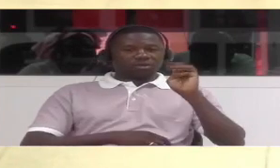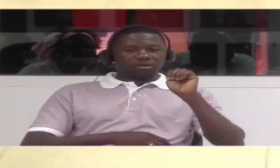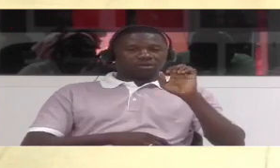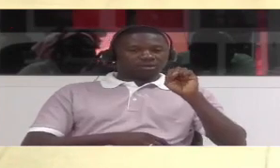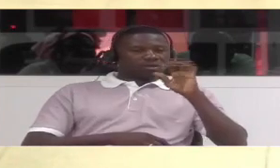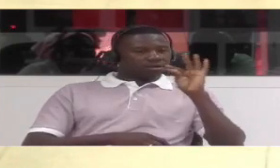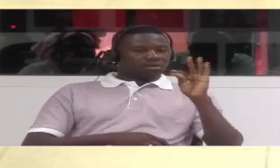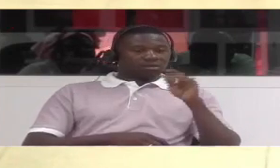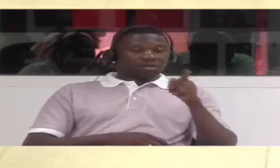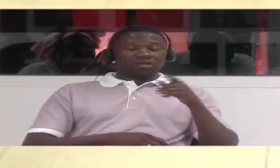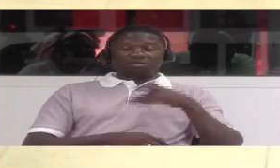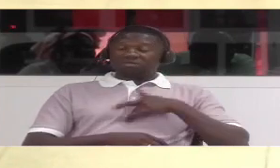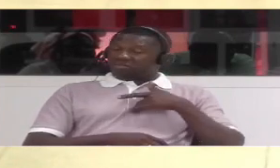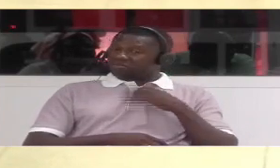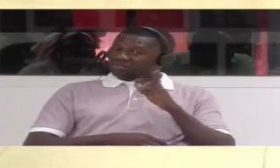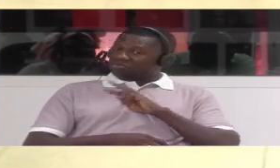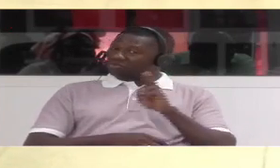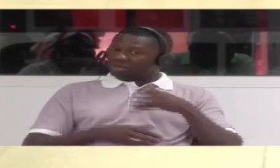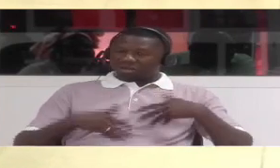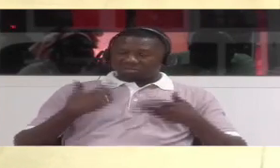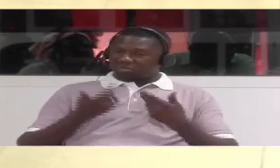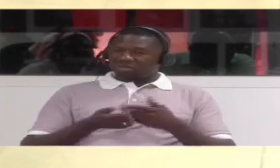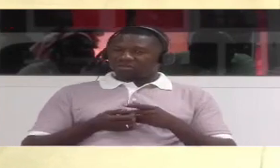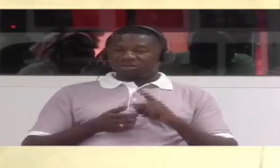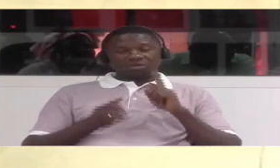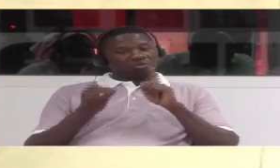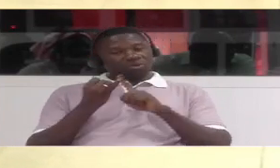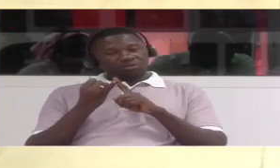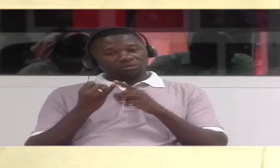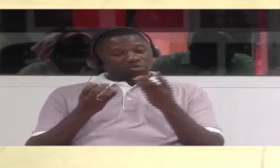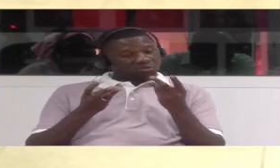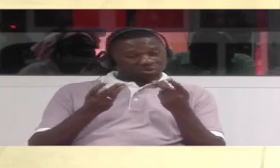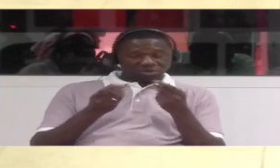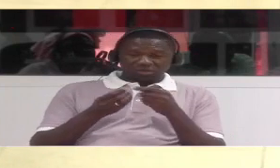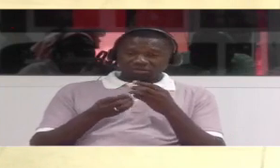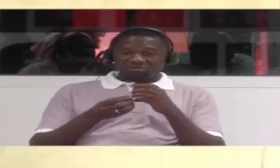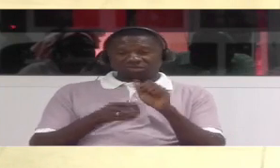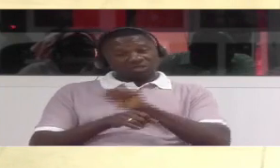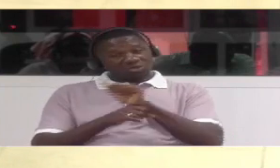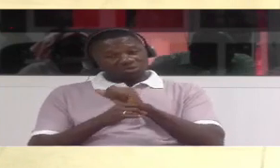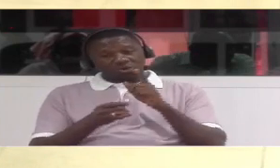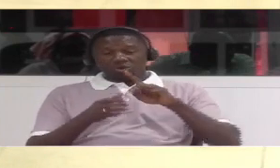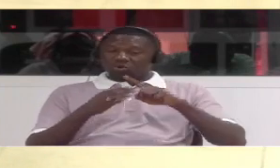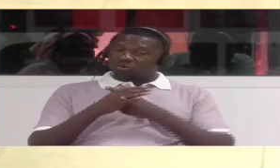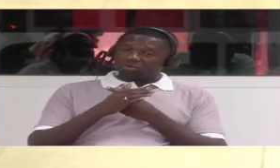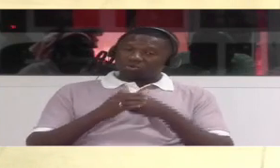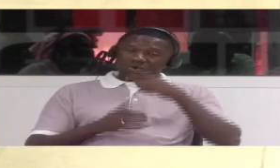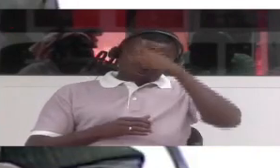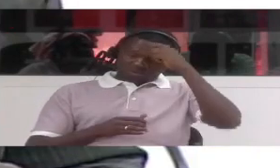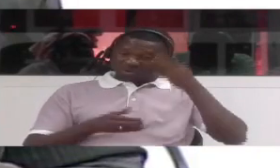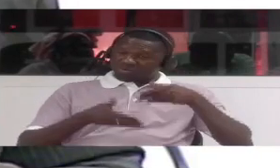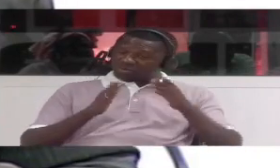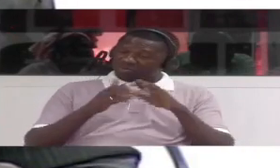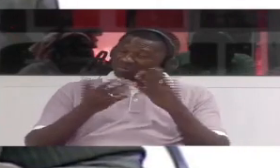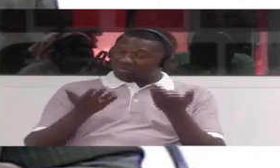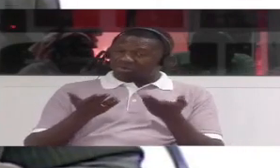perhaps he wasn't happy with either one, the monetary aspect of it, or the operations, he decided to sell it. I knew he sold